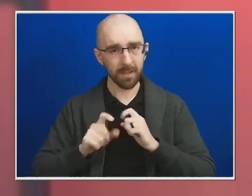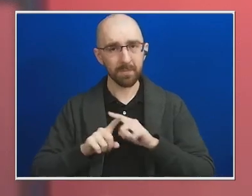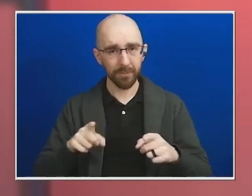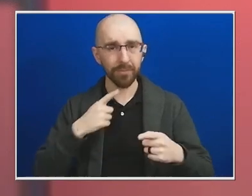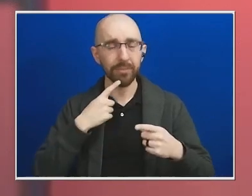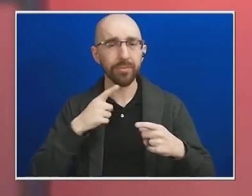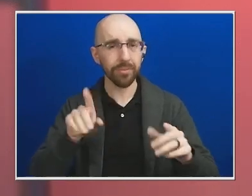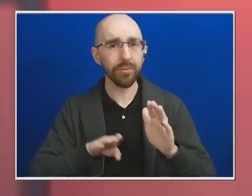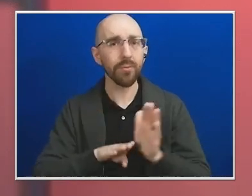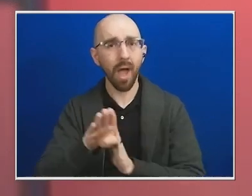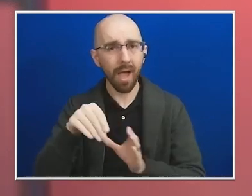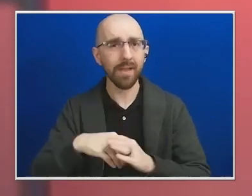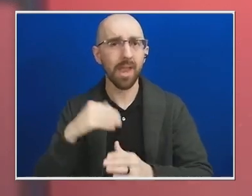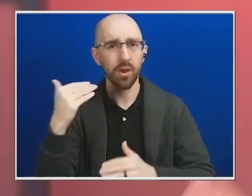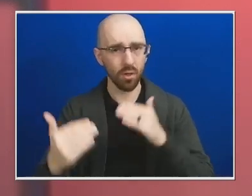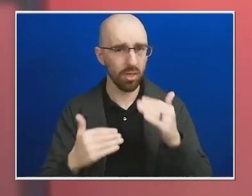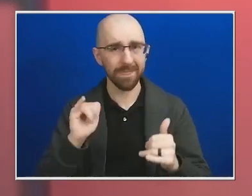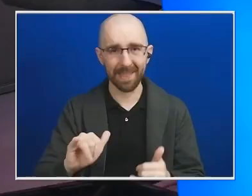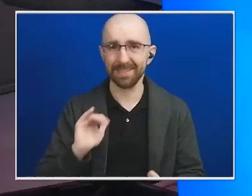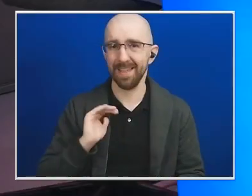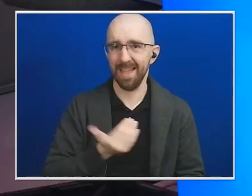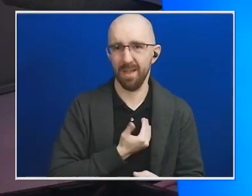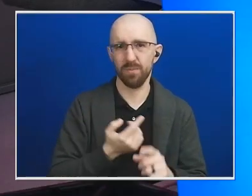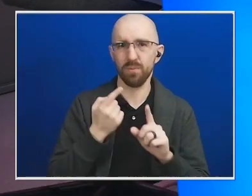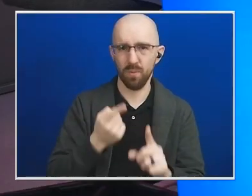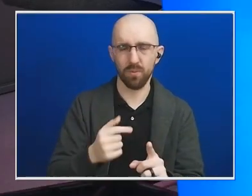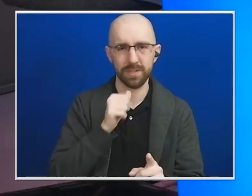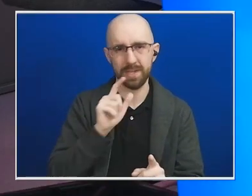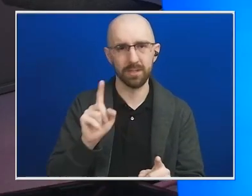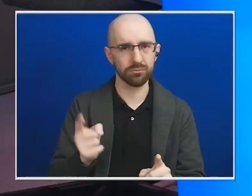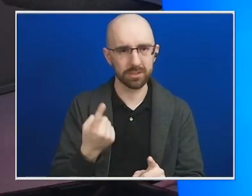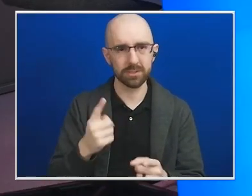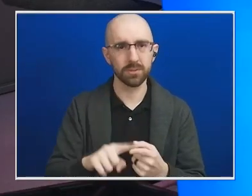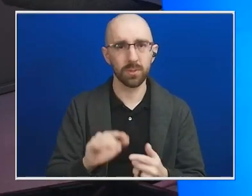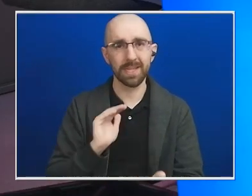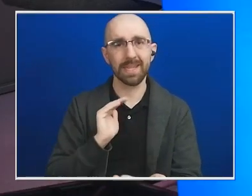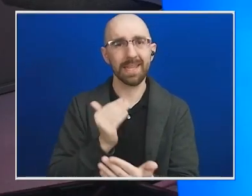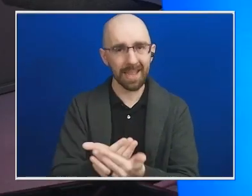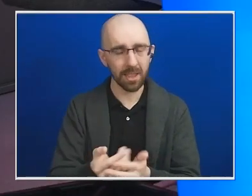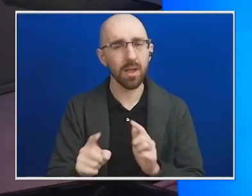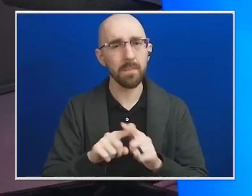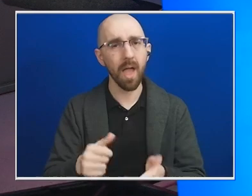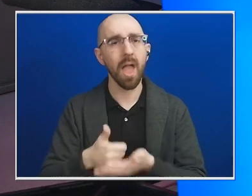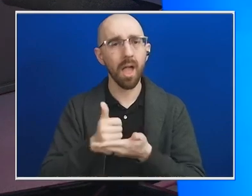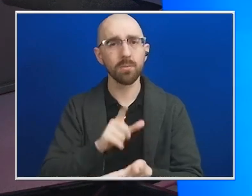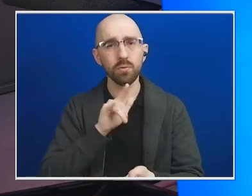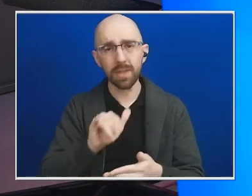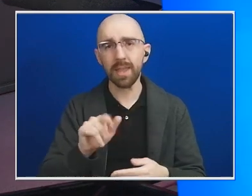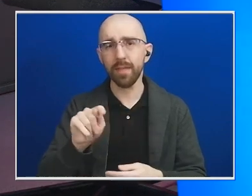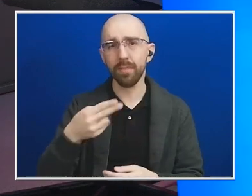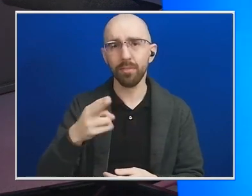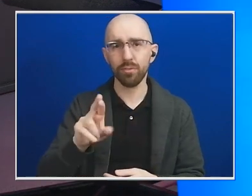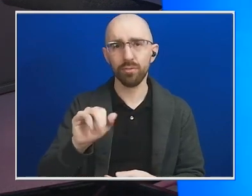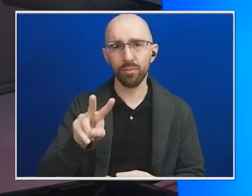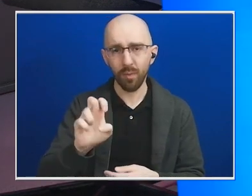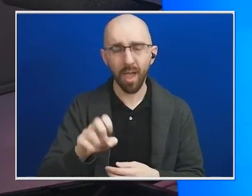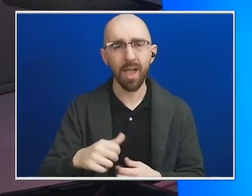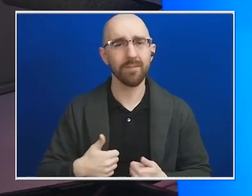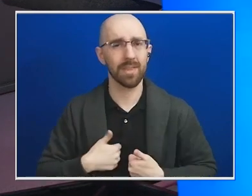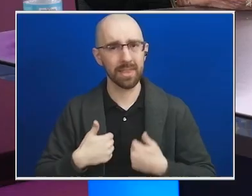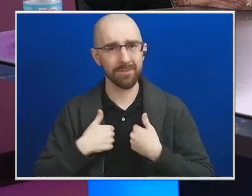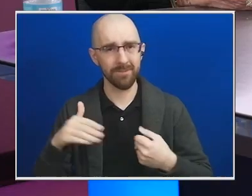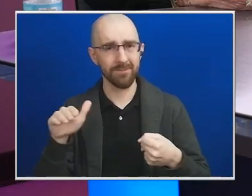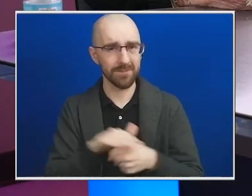that's really our goal, is not just to get you there, but to help you really thrive and live, the fullest life that you